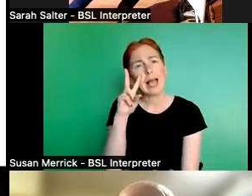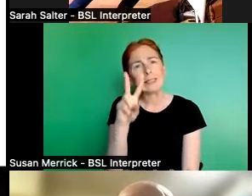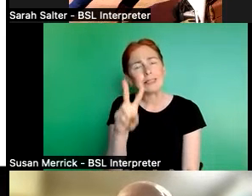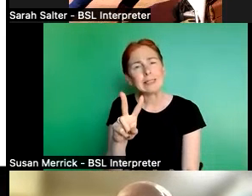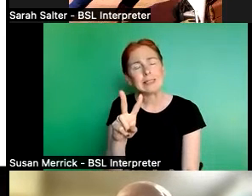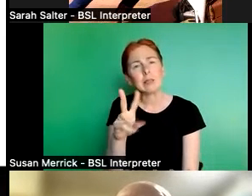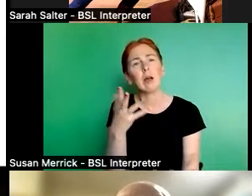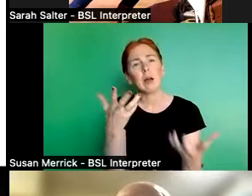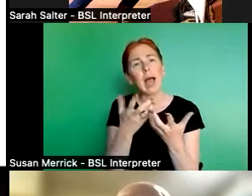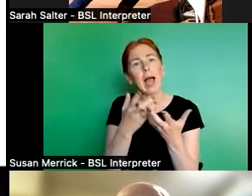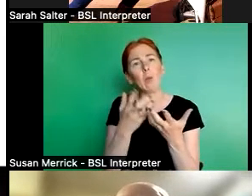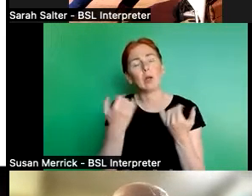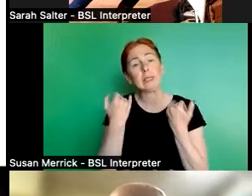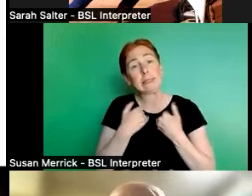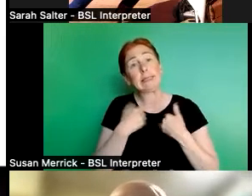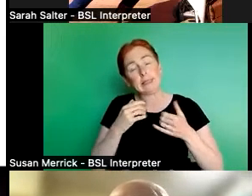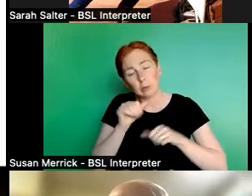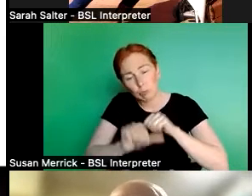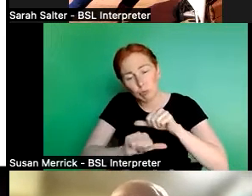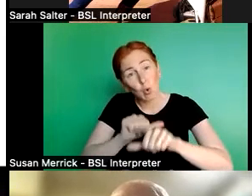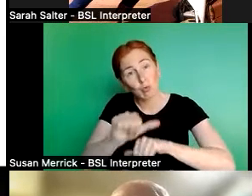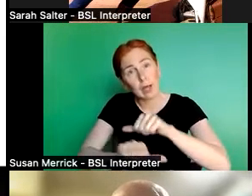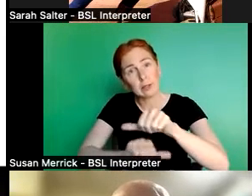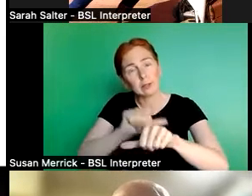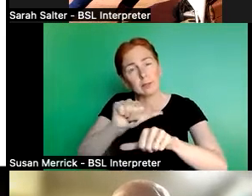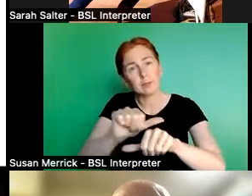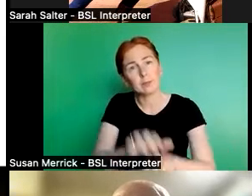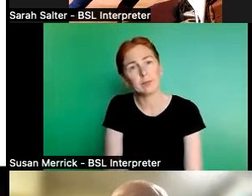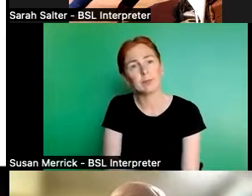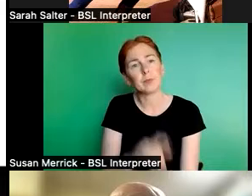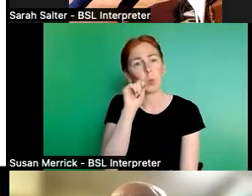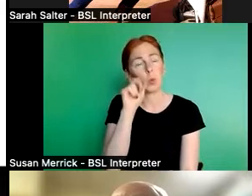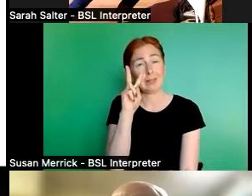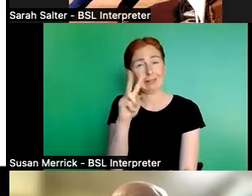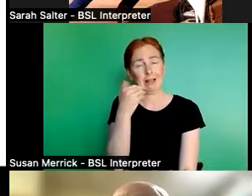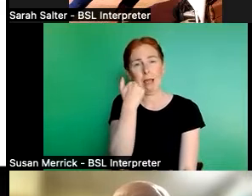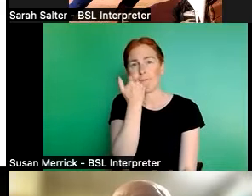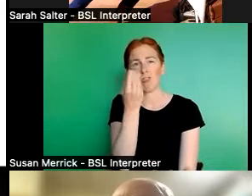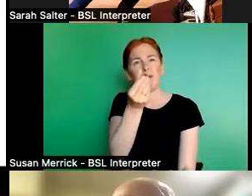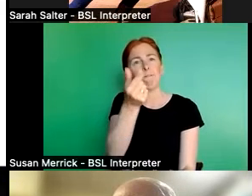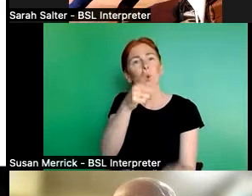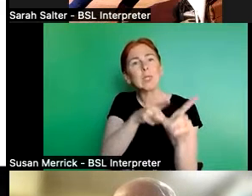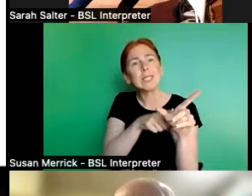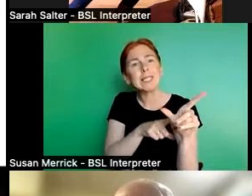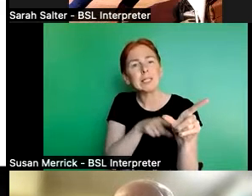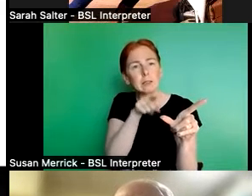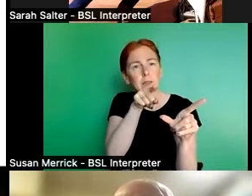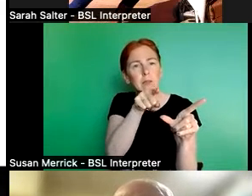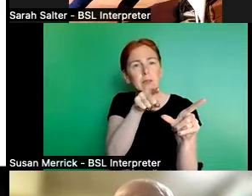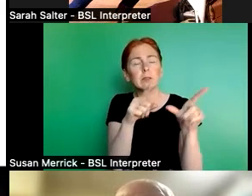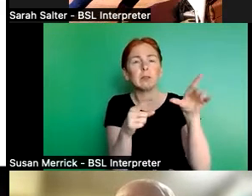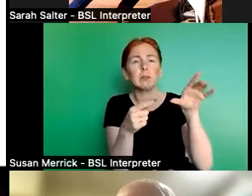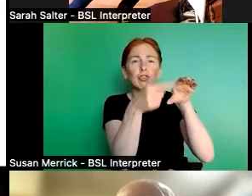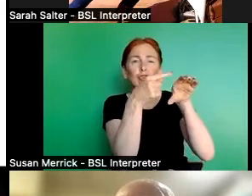gets smaller. Every few years, you'll notice it getting a little bit smaller. And that line, that bright